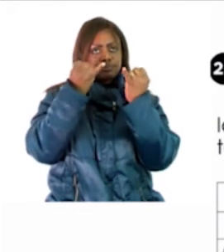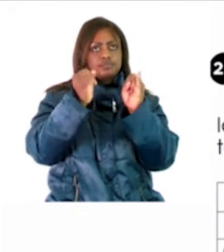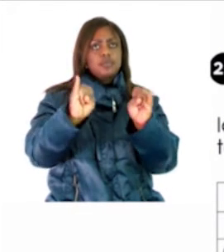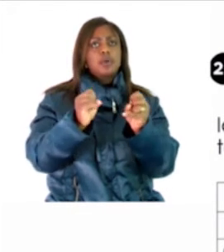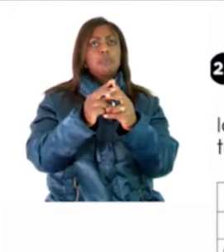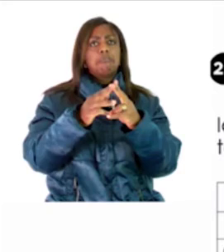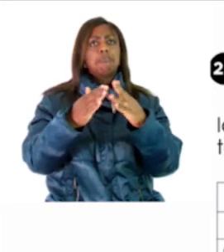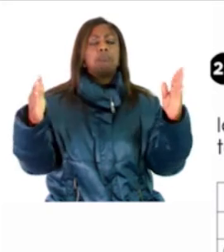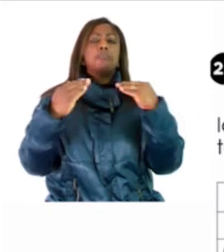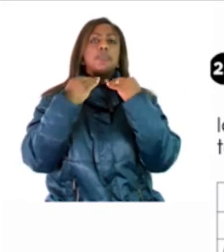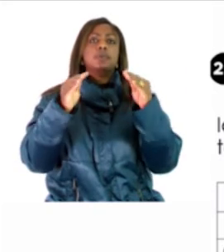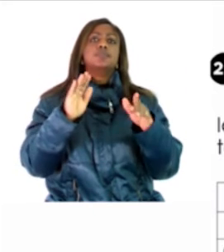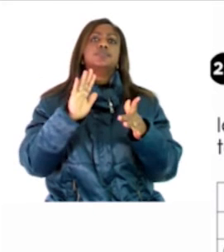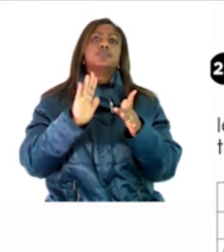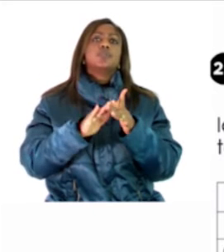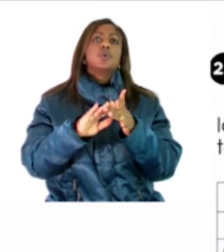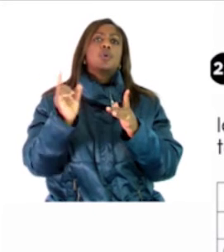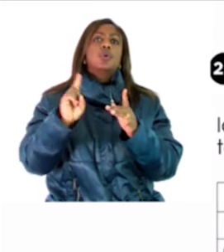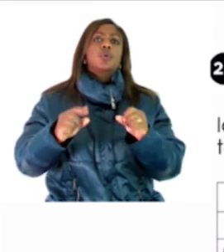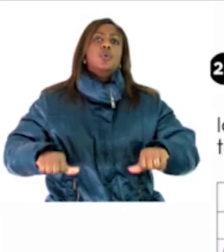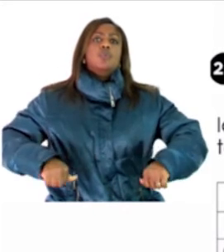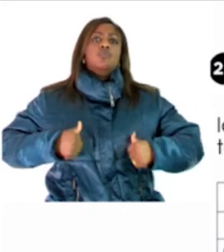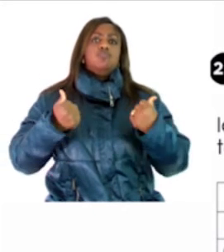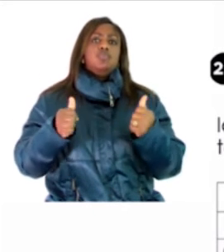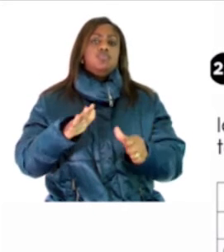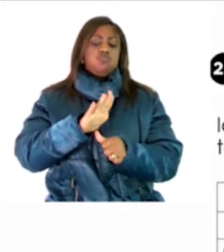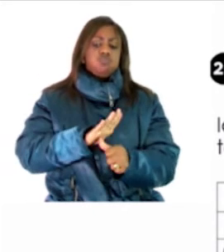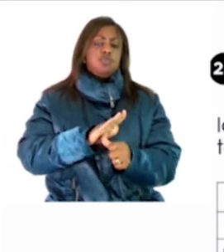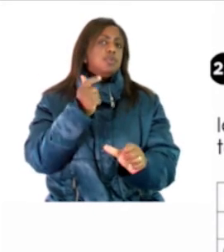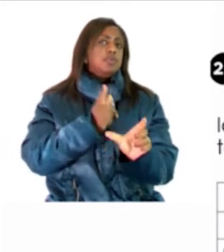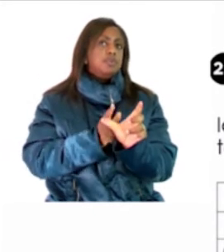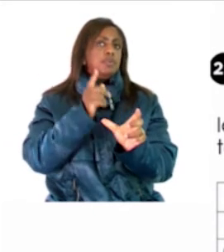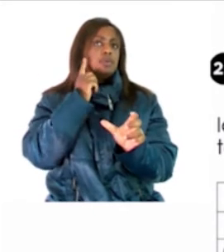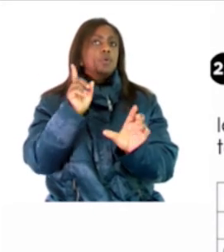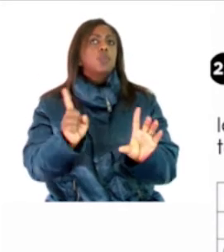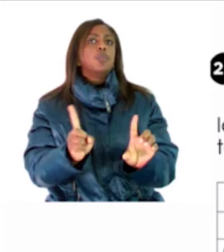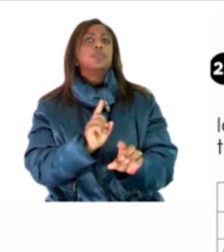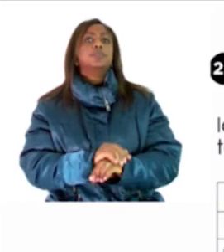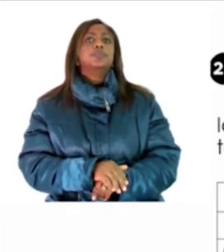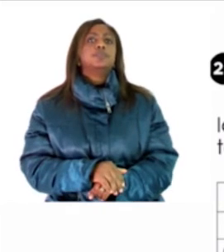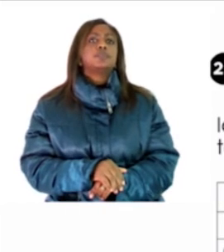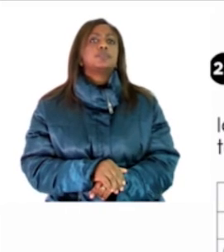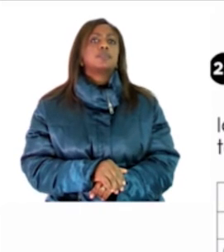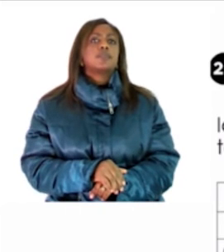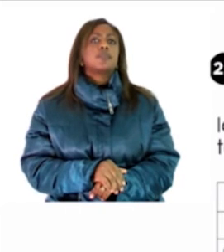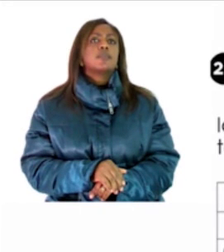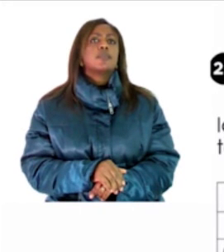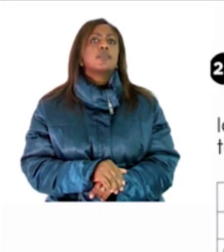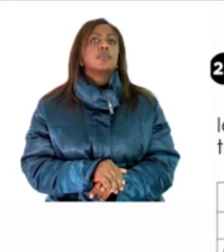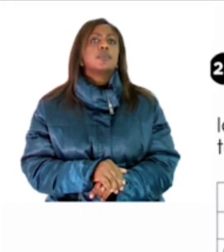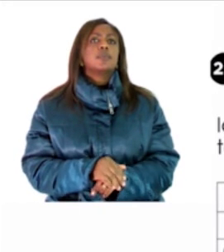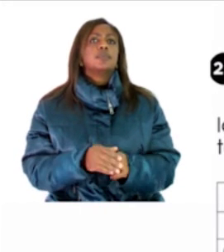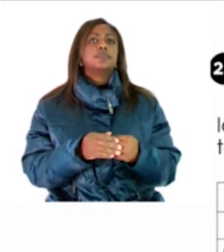details on what happens to our bodies or to our communities or to our economic lives once we start